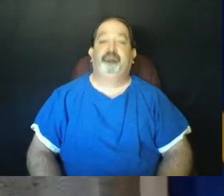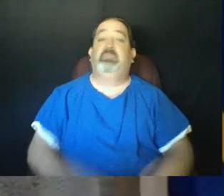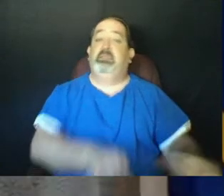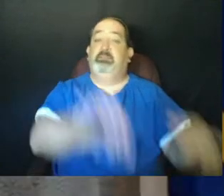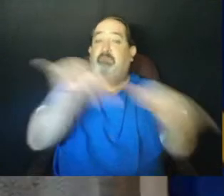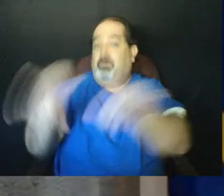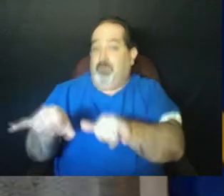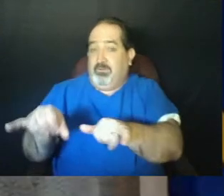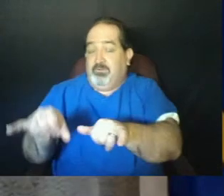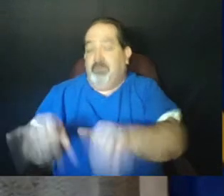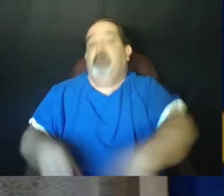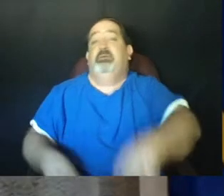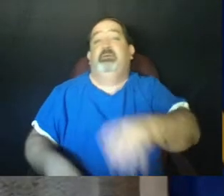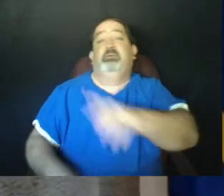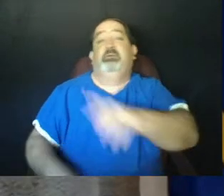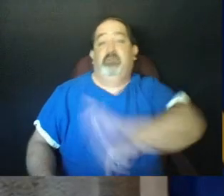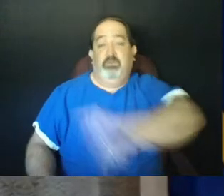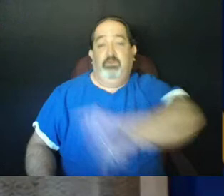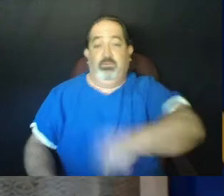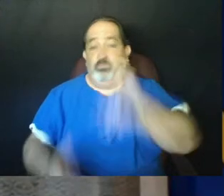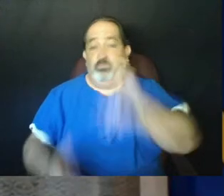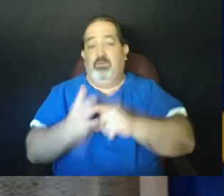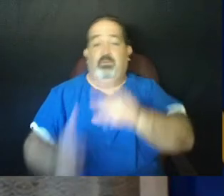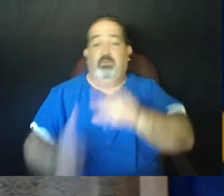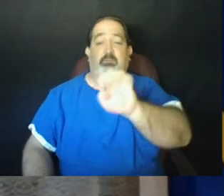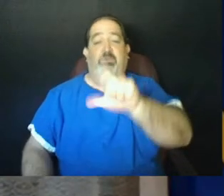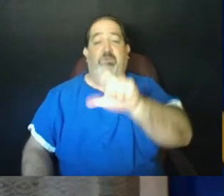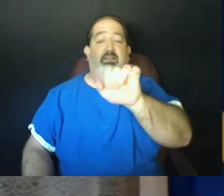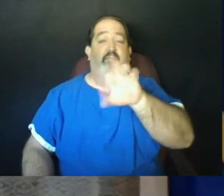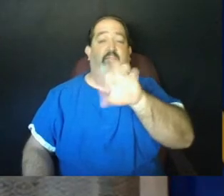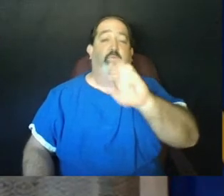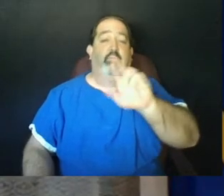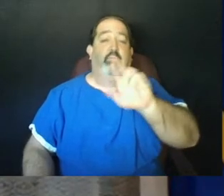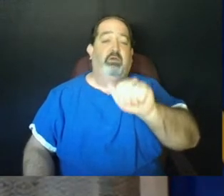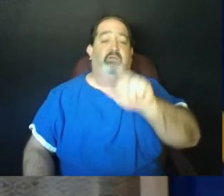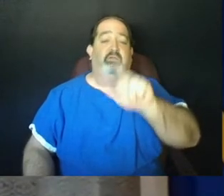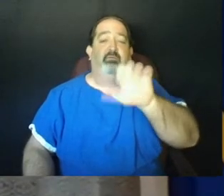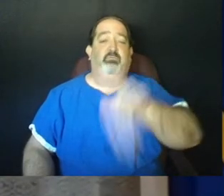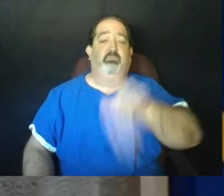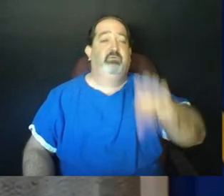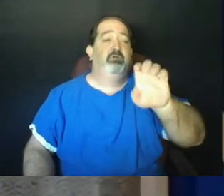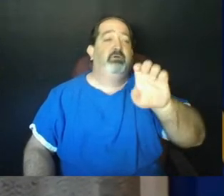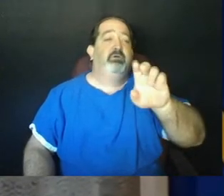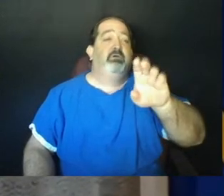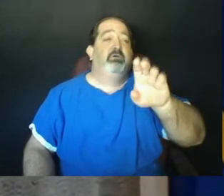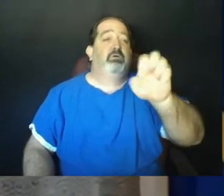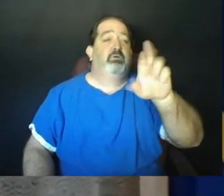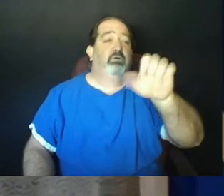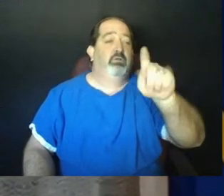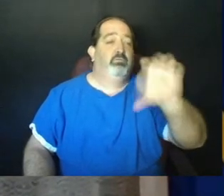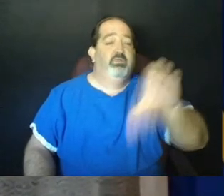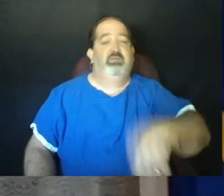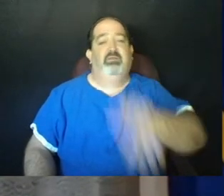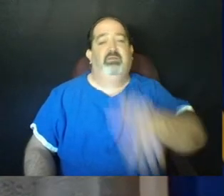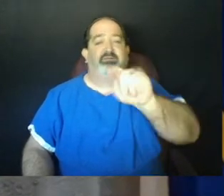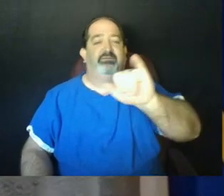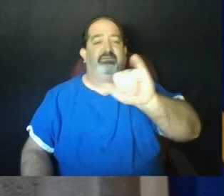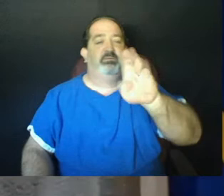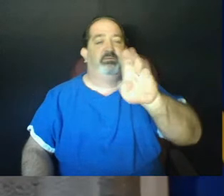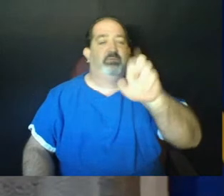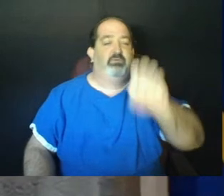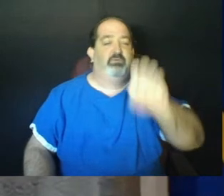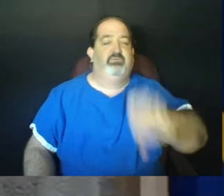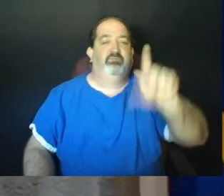In like manner, do their Majesties recognize Meliora Deverell, Aronric of Devon, Tiberius Finn, and